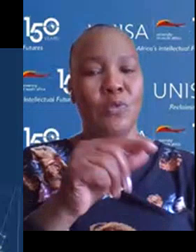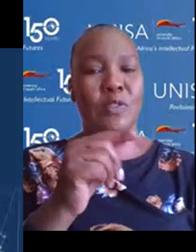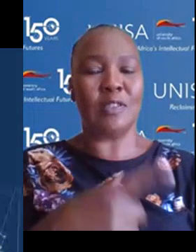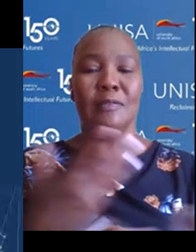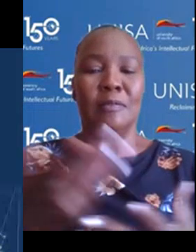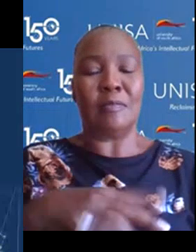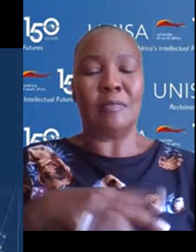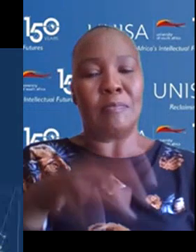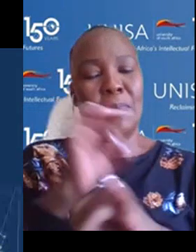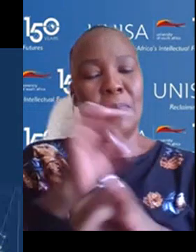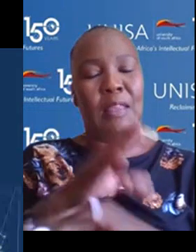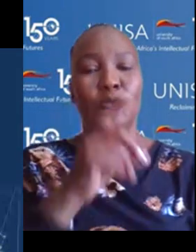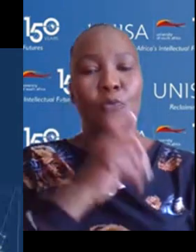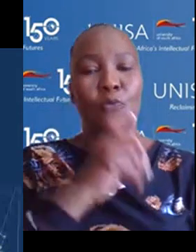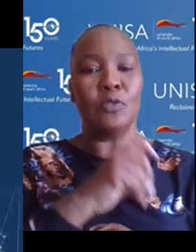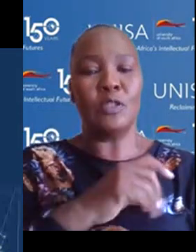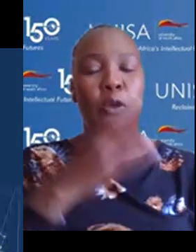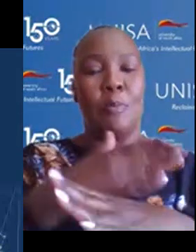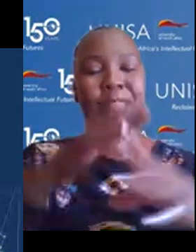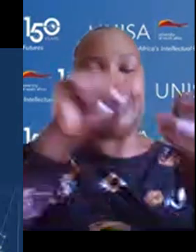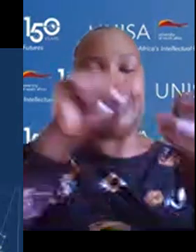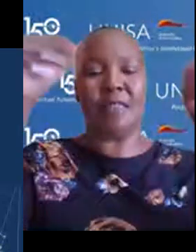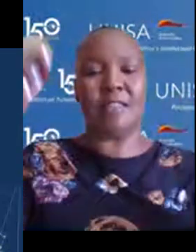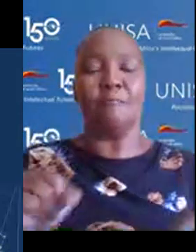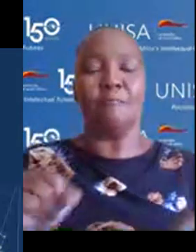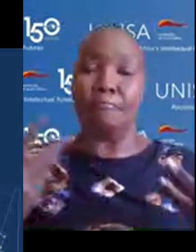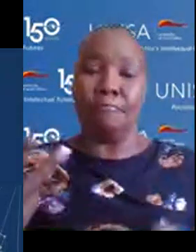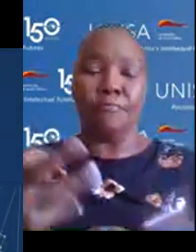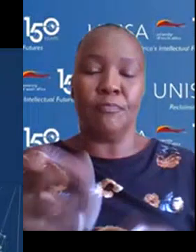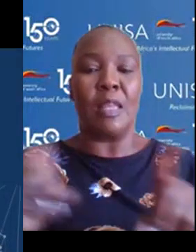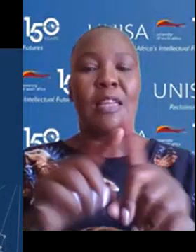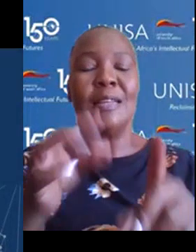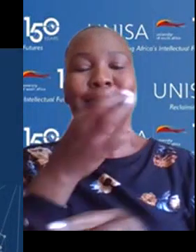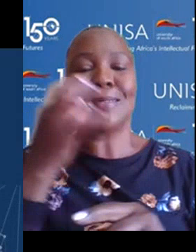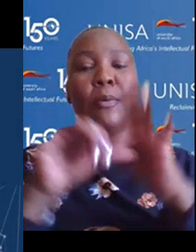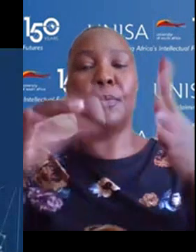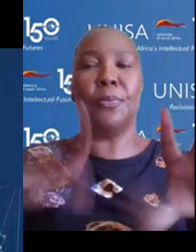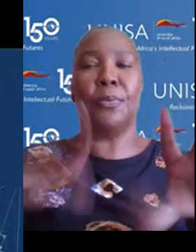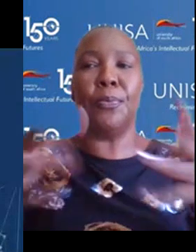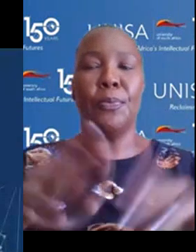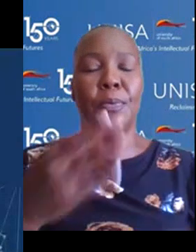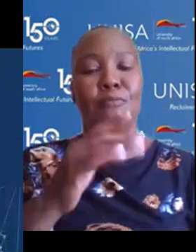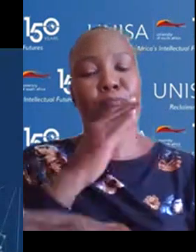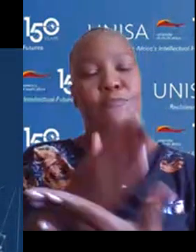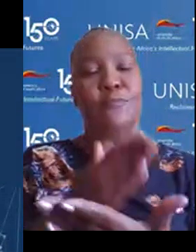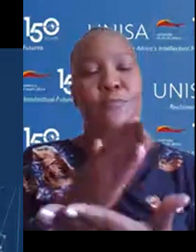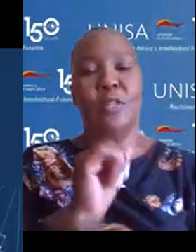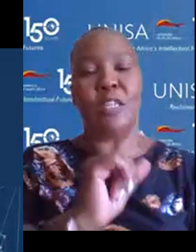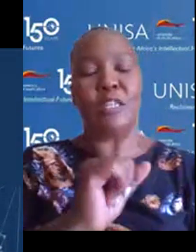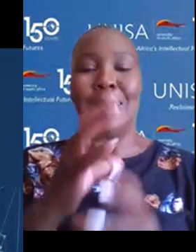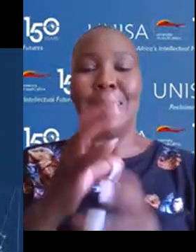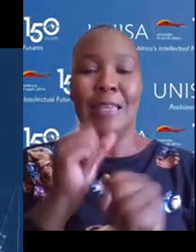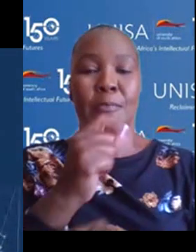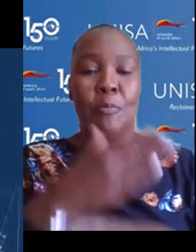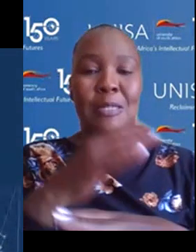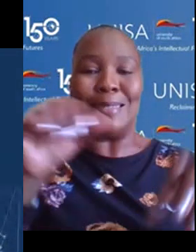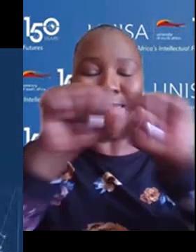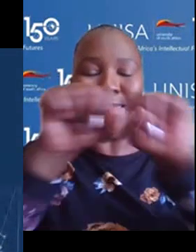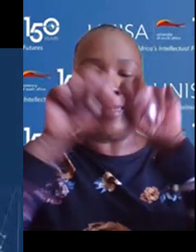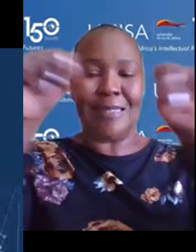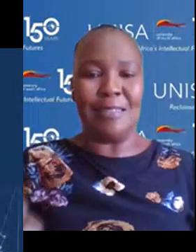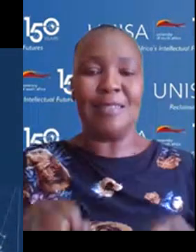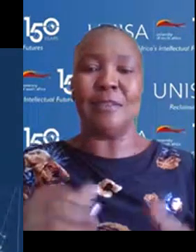is using the operating system. So, because as we said, it's quite important. So please make sure you keep your operating system up to